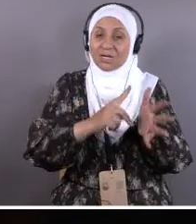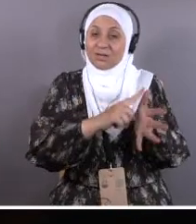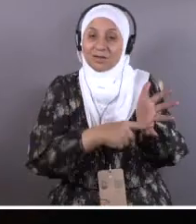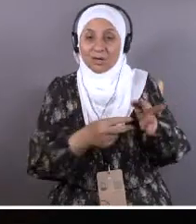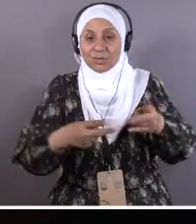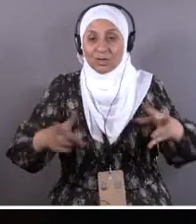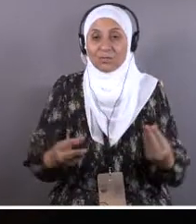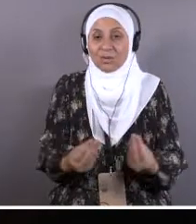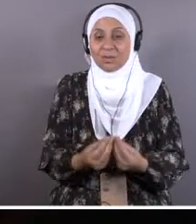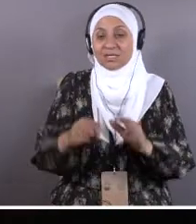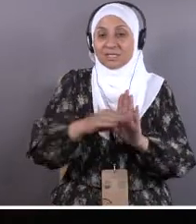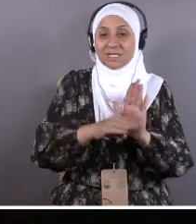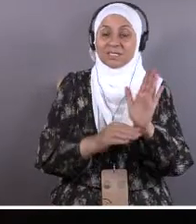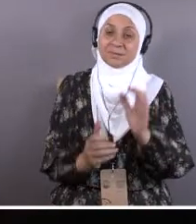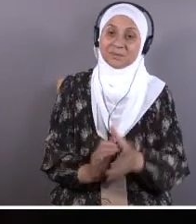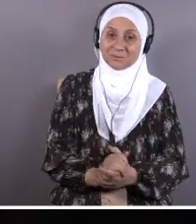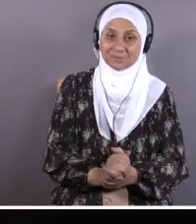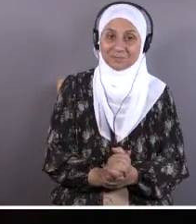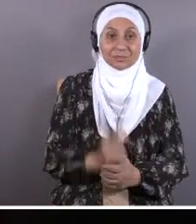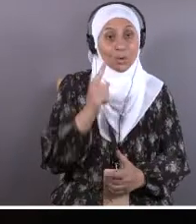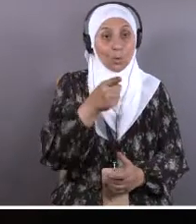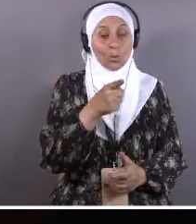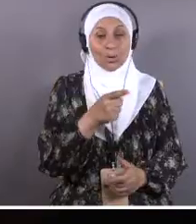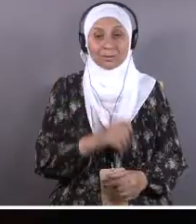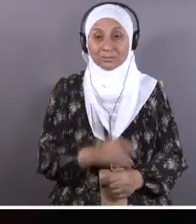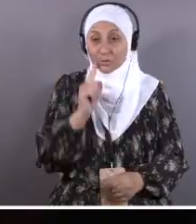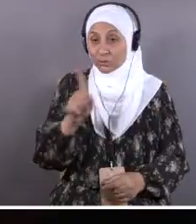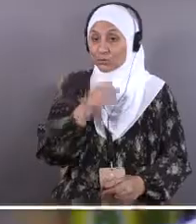and the various verses after him.